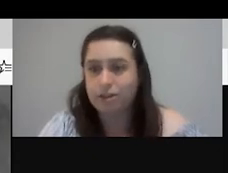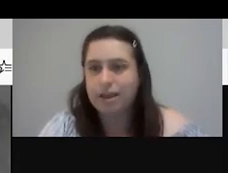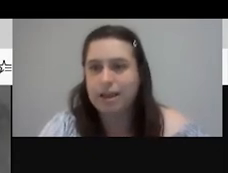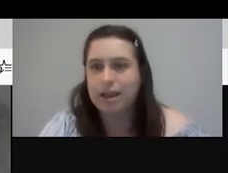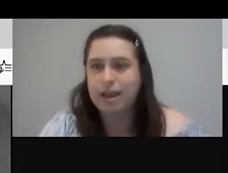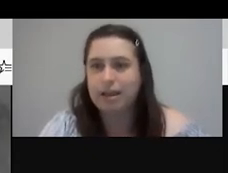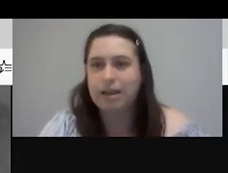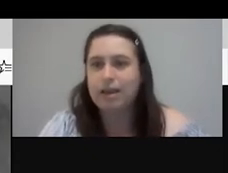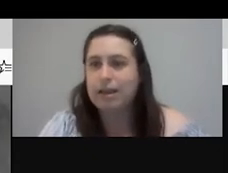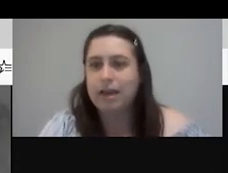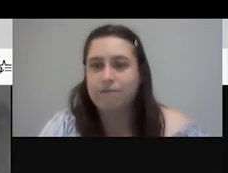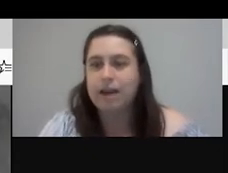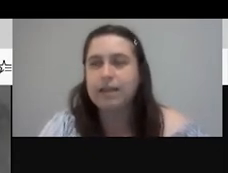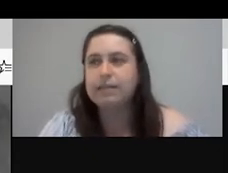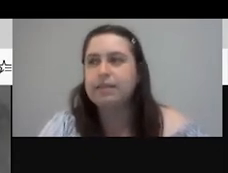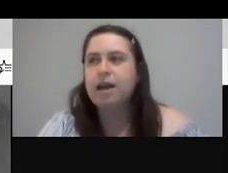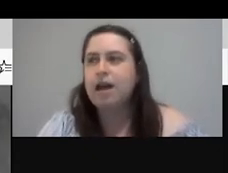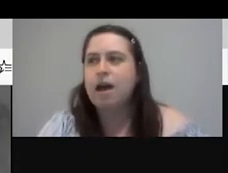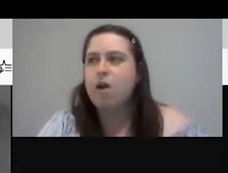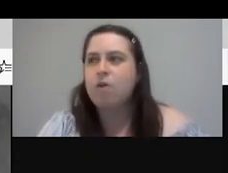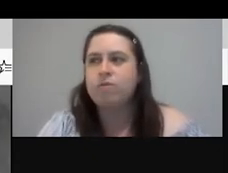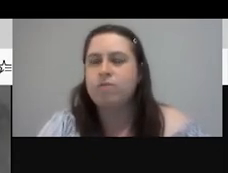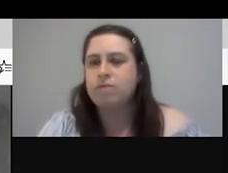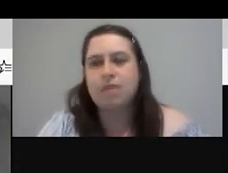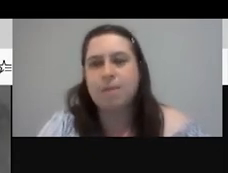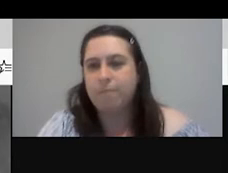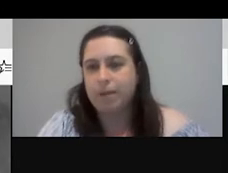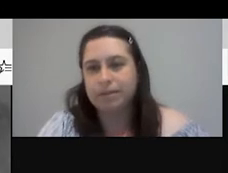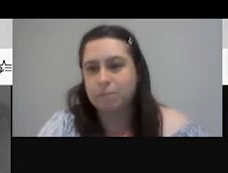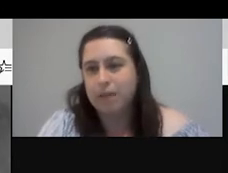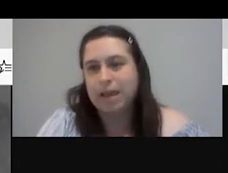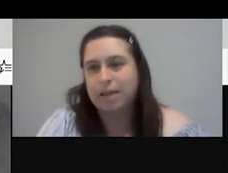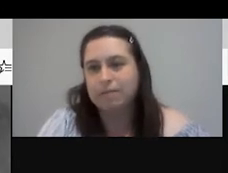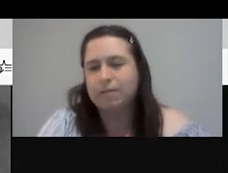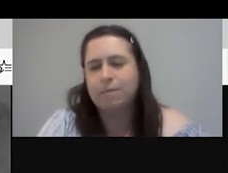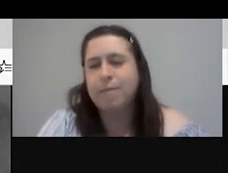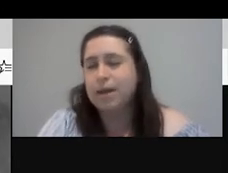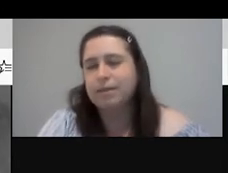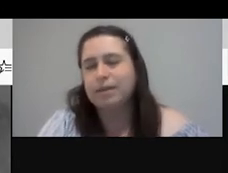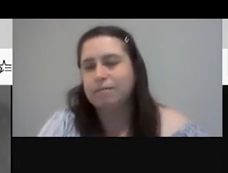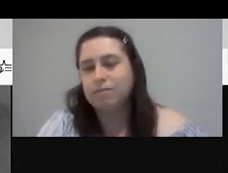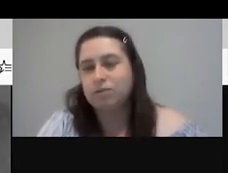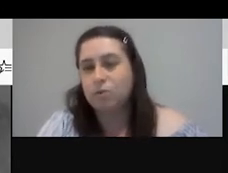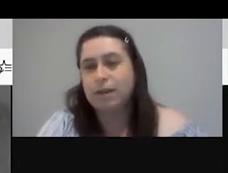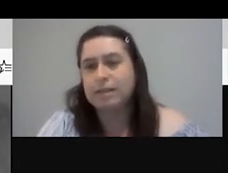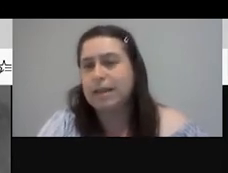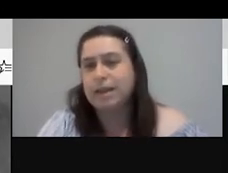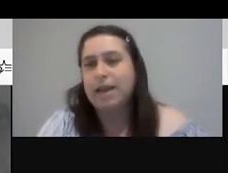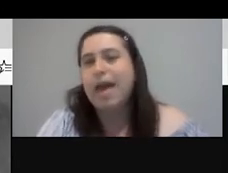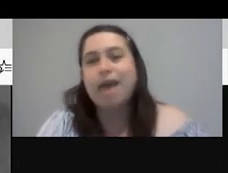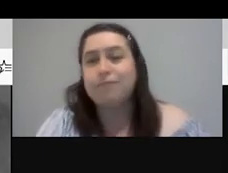change in gay rights. There must be some amazing